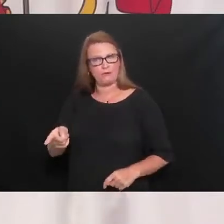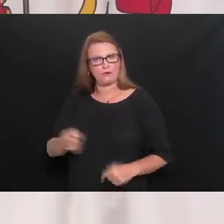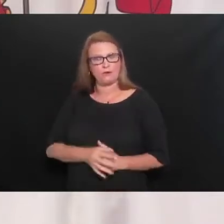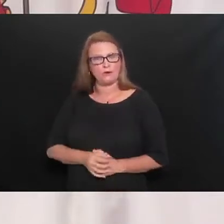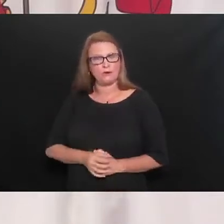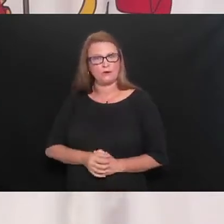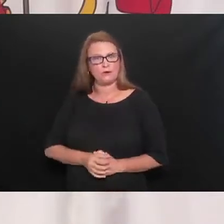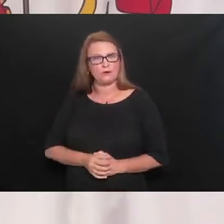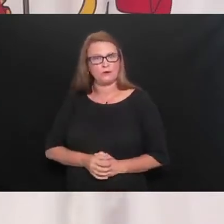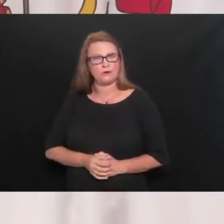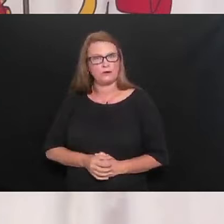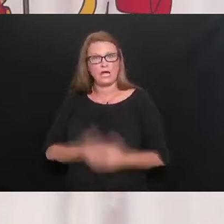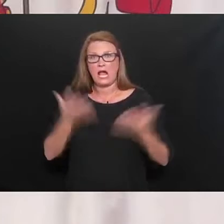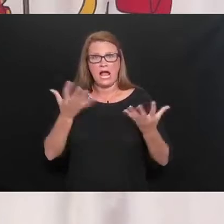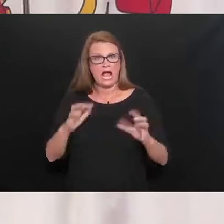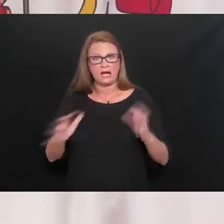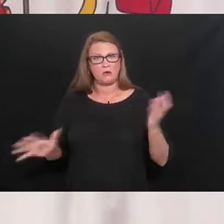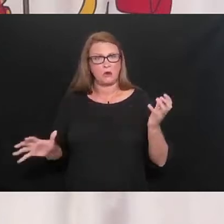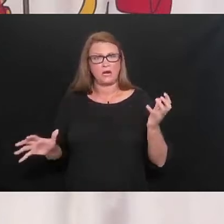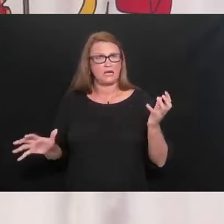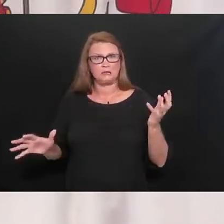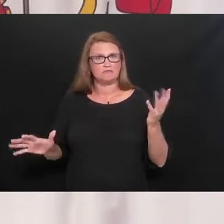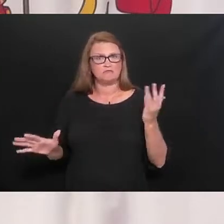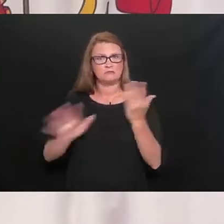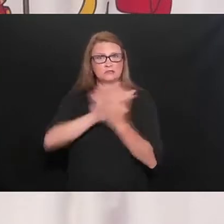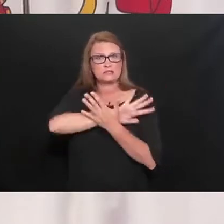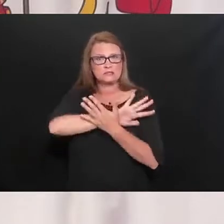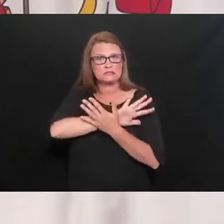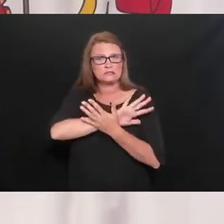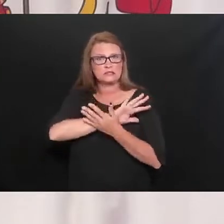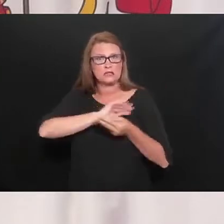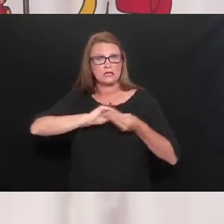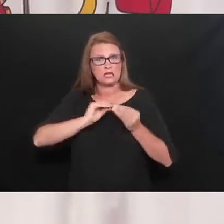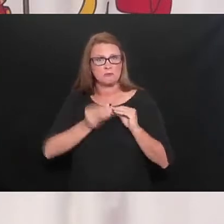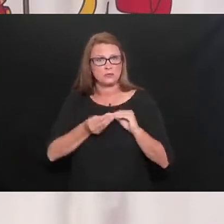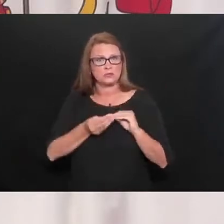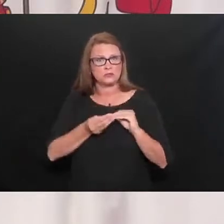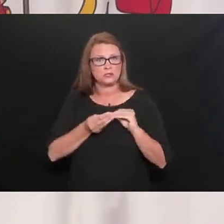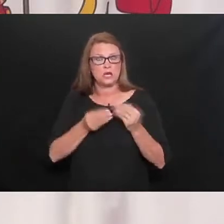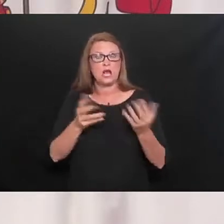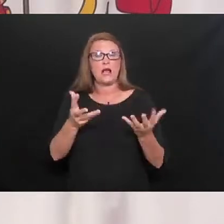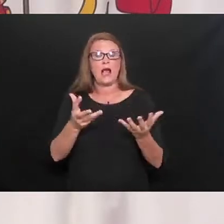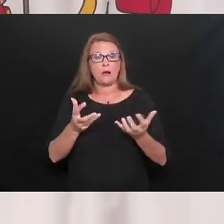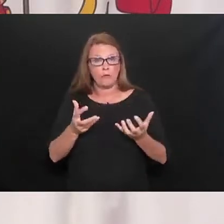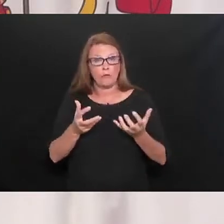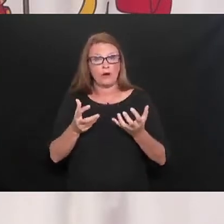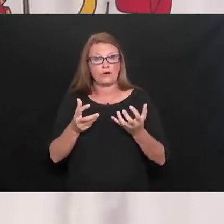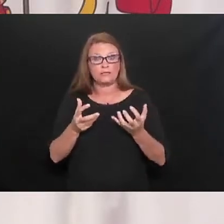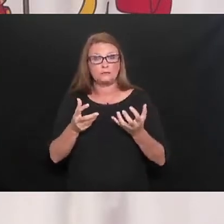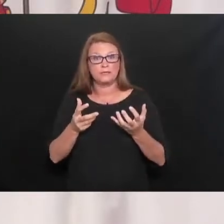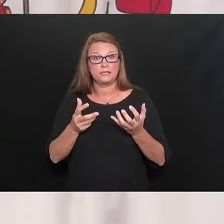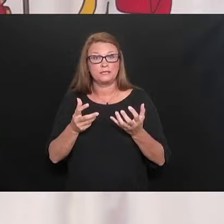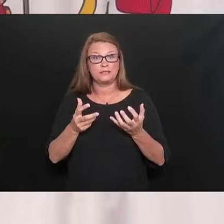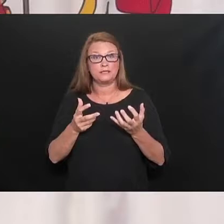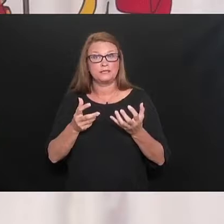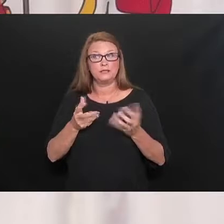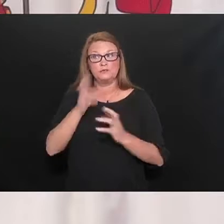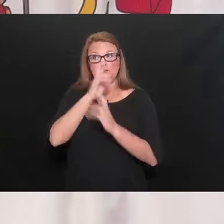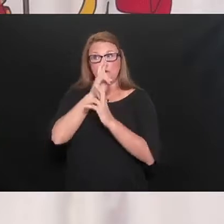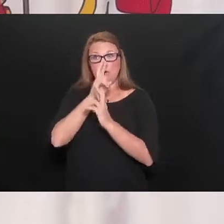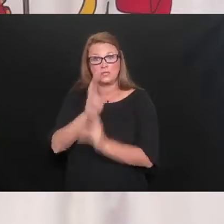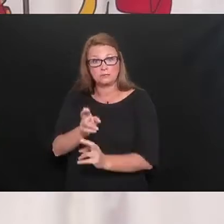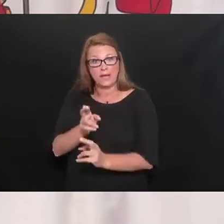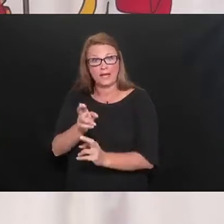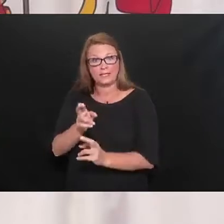I don't want to botch up the numbers. You know, I want it to be absolutely a time of respect because